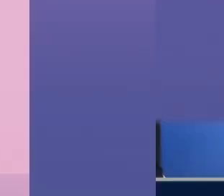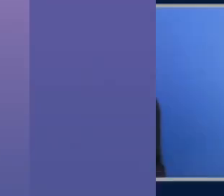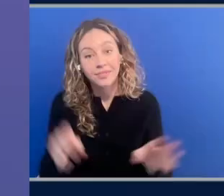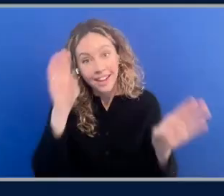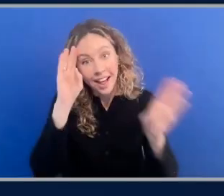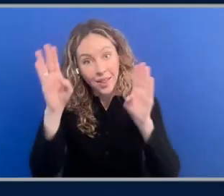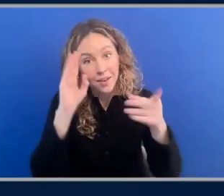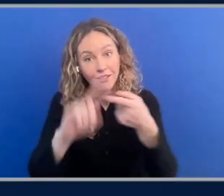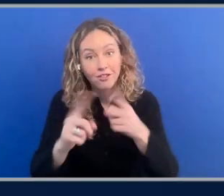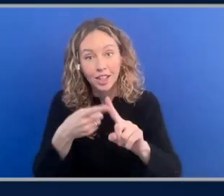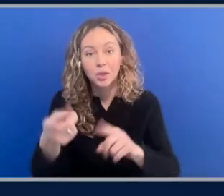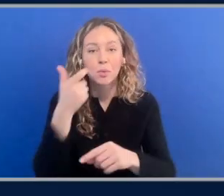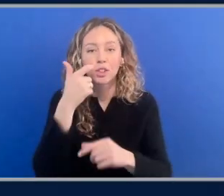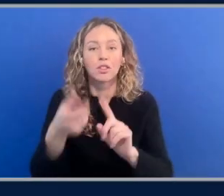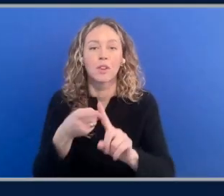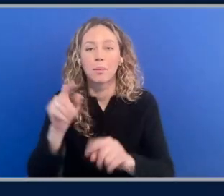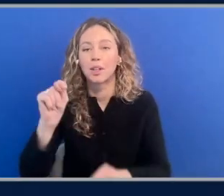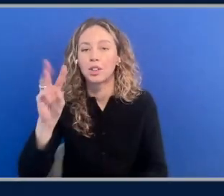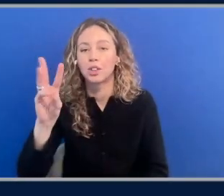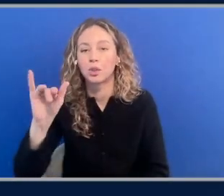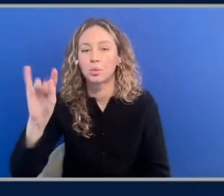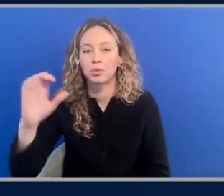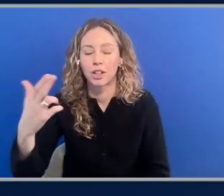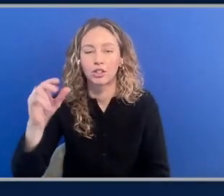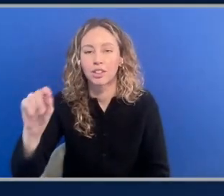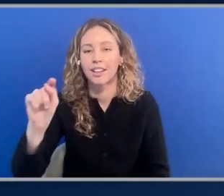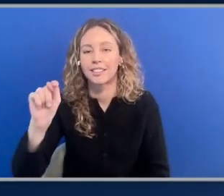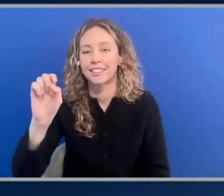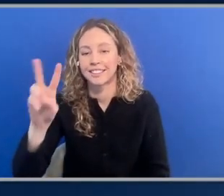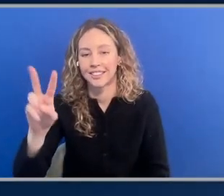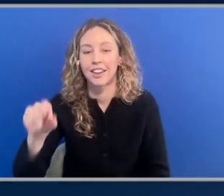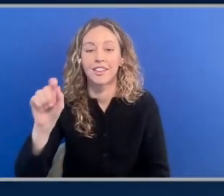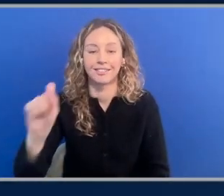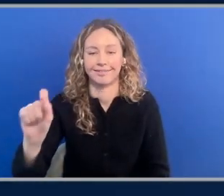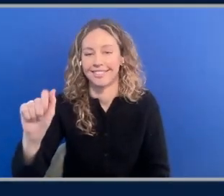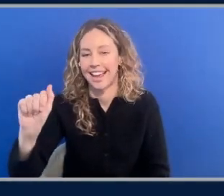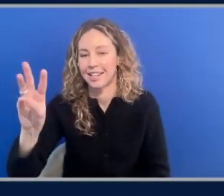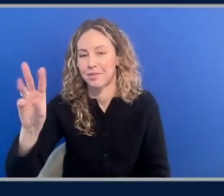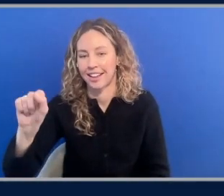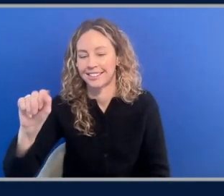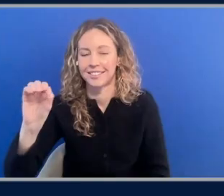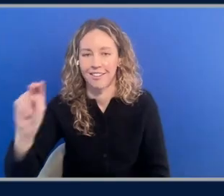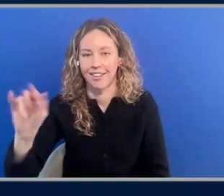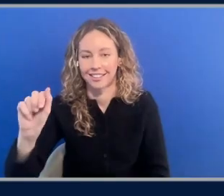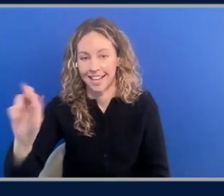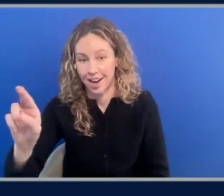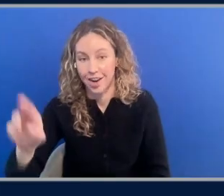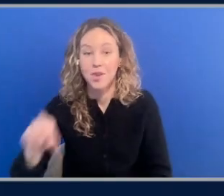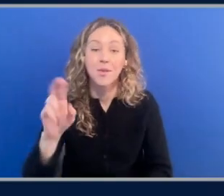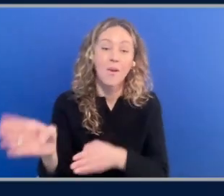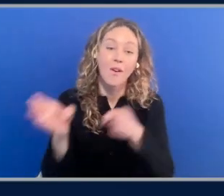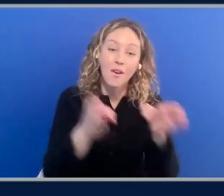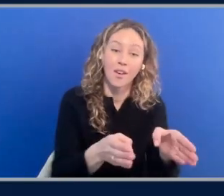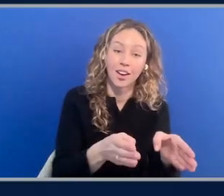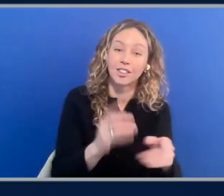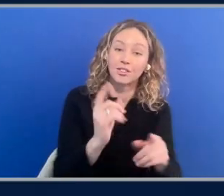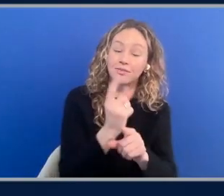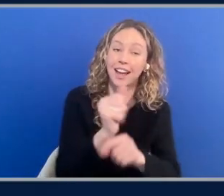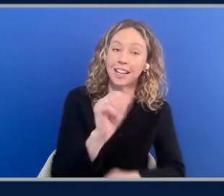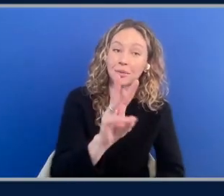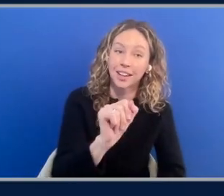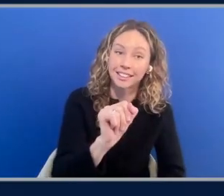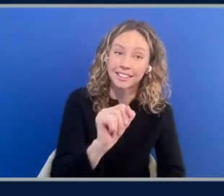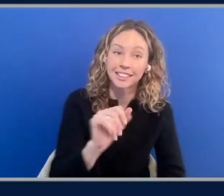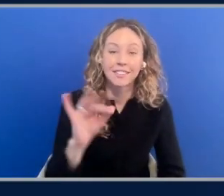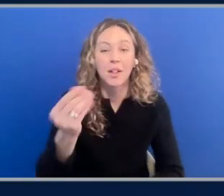either twitch.tv/AWS OnAir, or you're watching us from twitch.tv/AWS. Let us know which one in the chat. Actually, if you let us know, then we'll